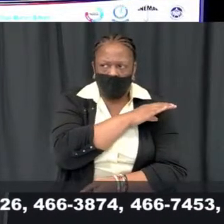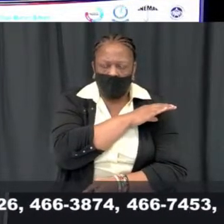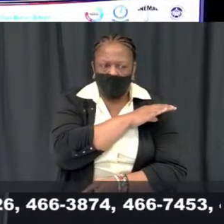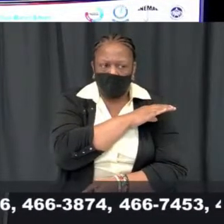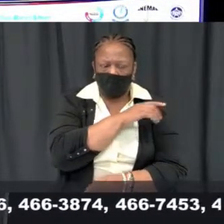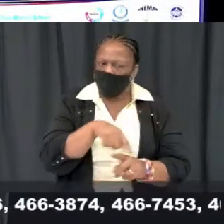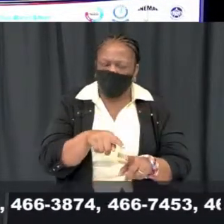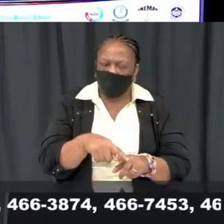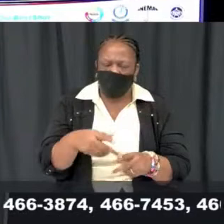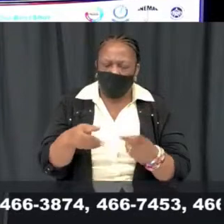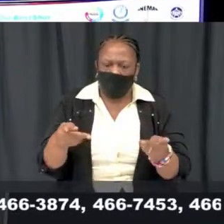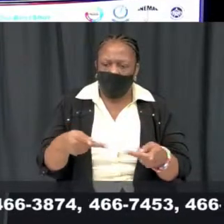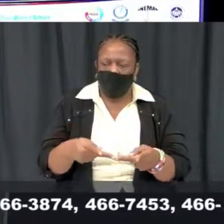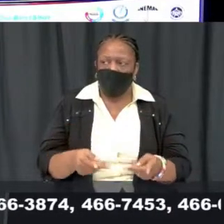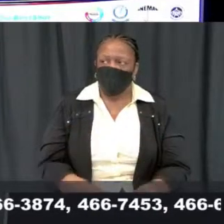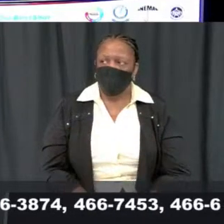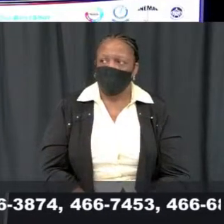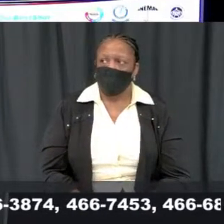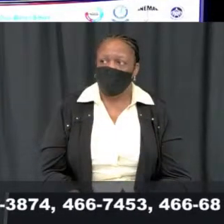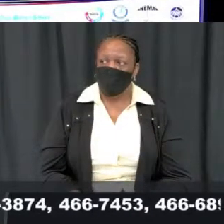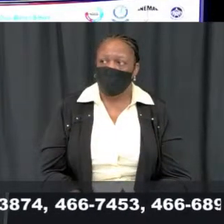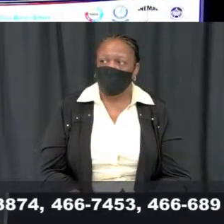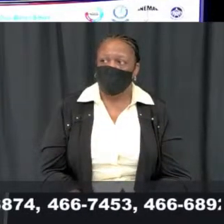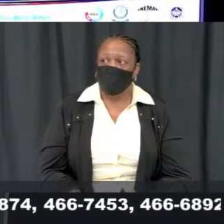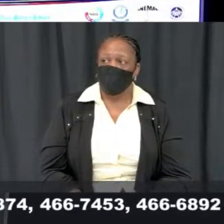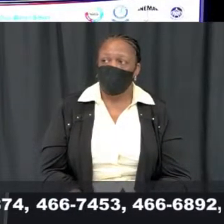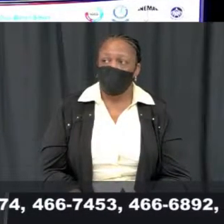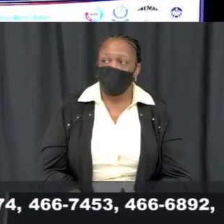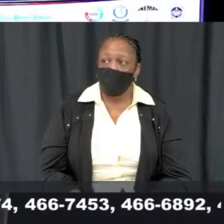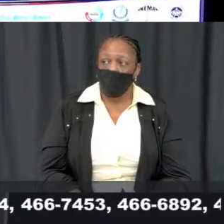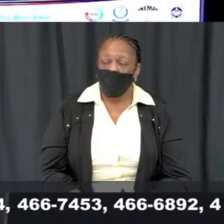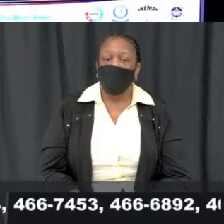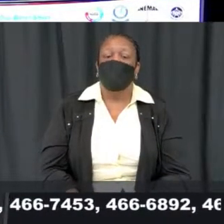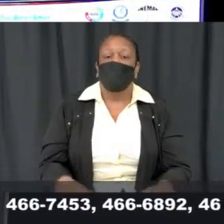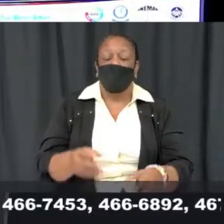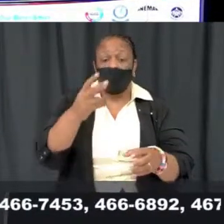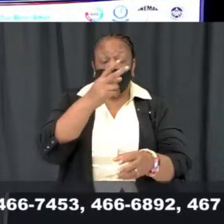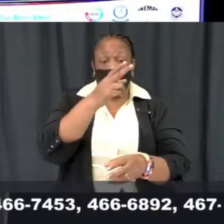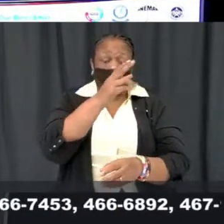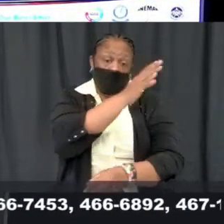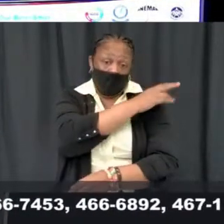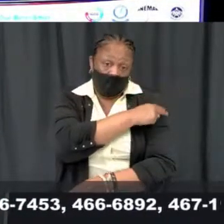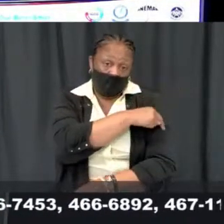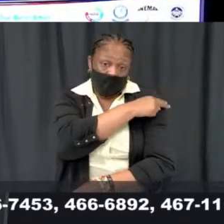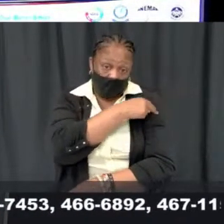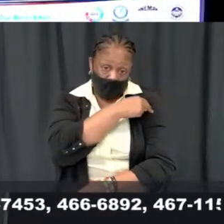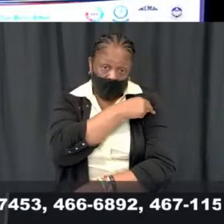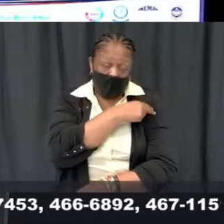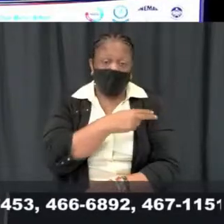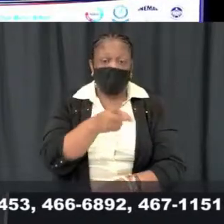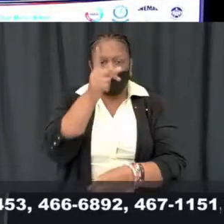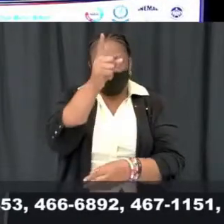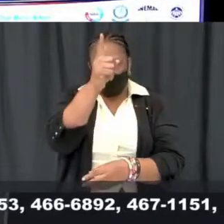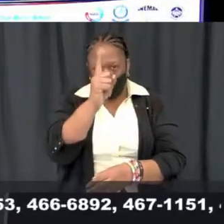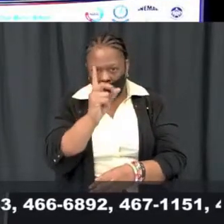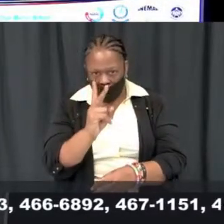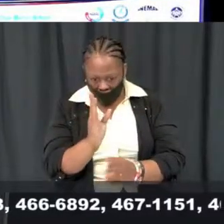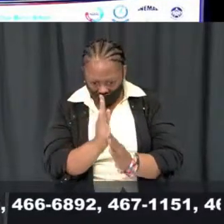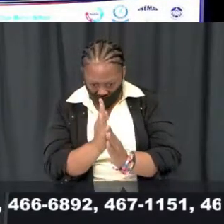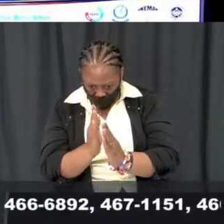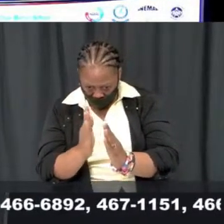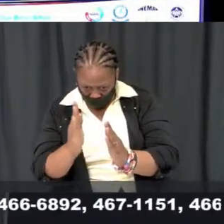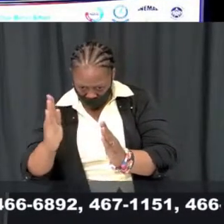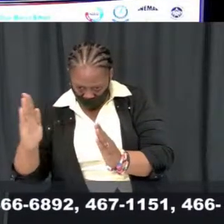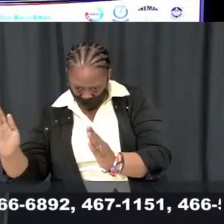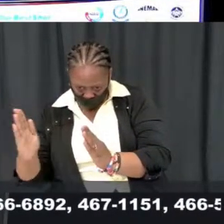We divided our emergency room in two, where we have one section where persons who have flu-like illness or suspected of